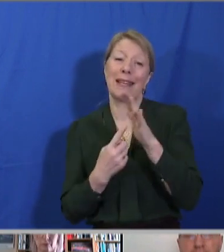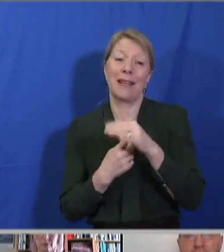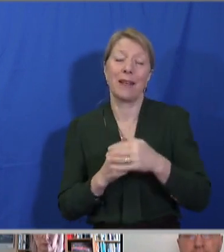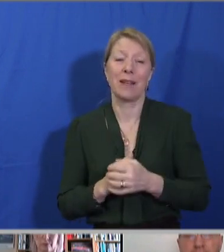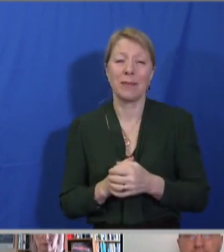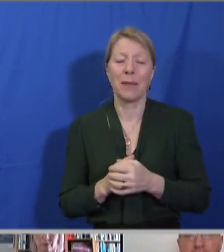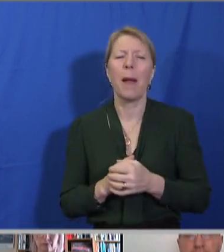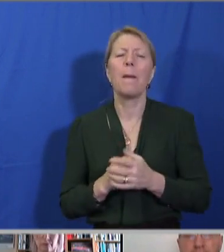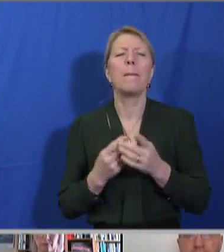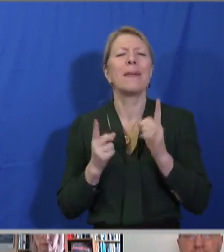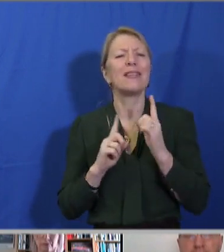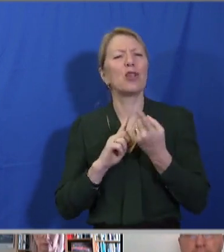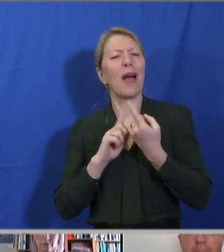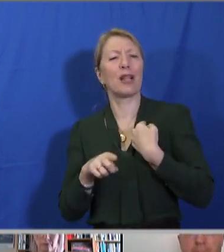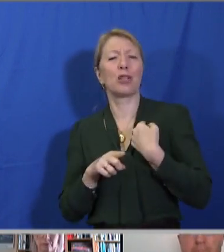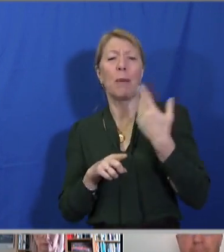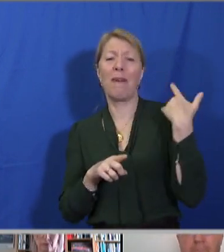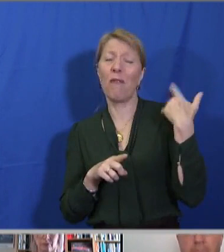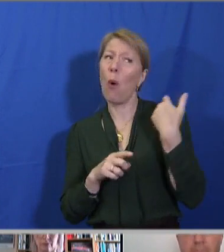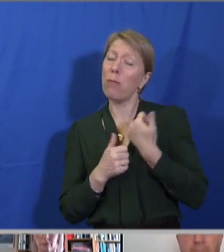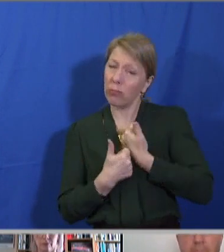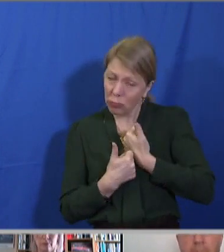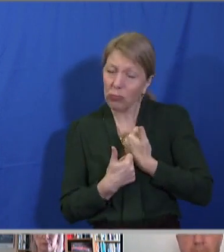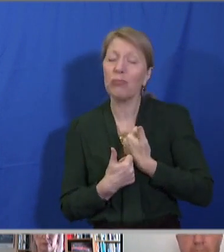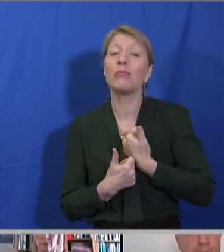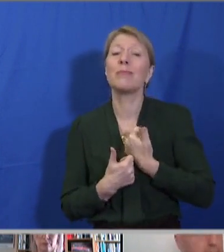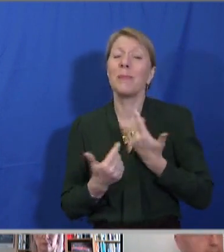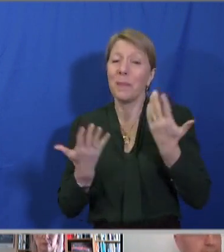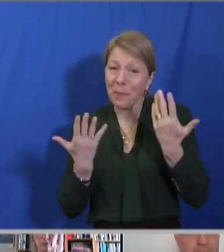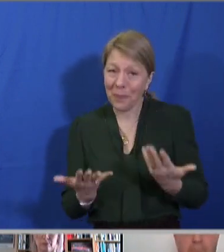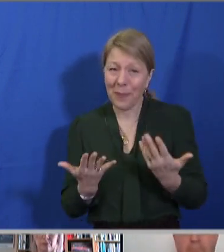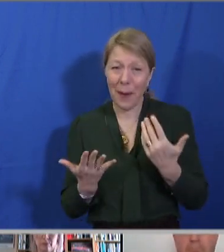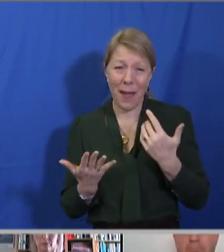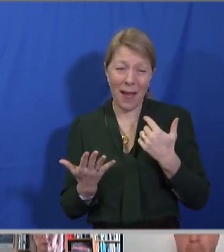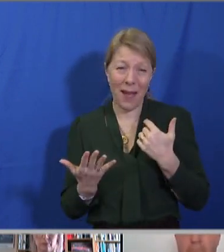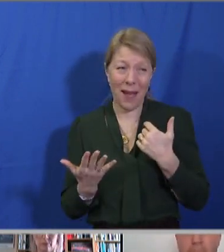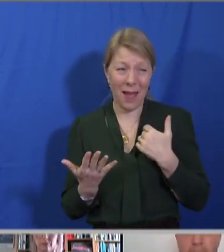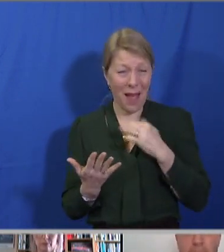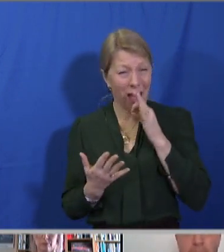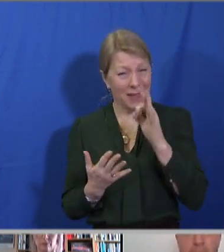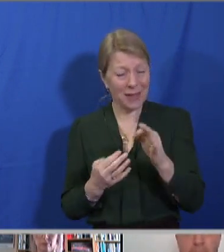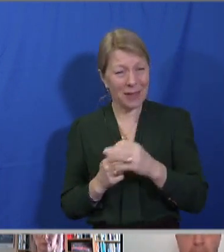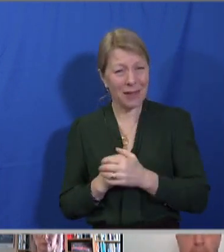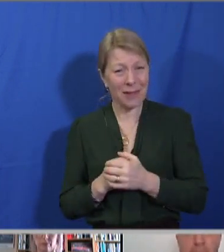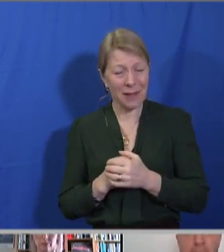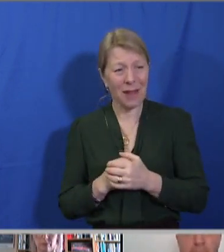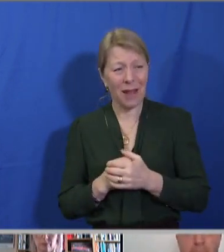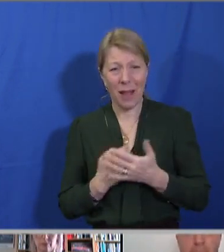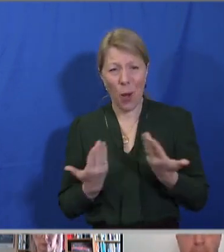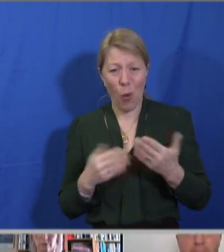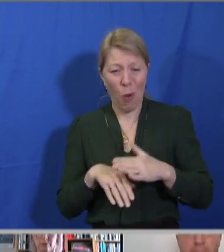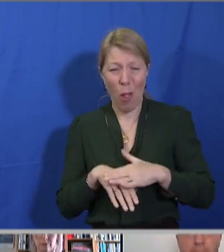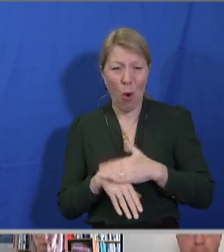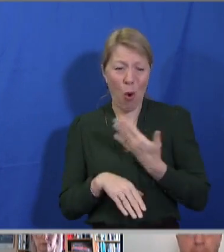my question well, but I just wonder how long we've got to wait for appropriate